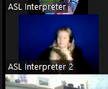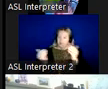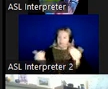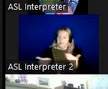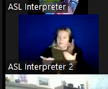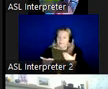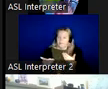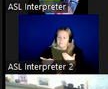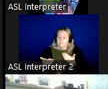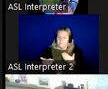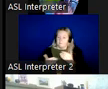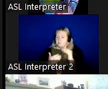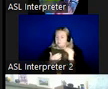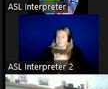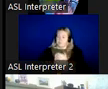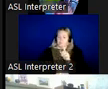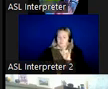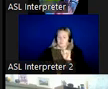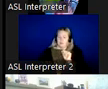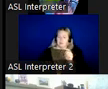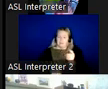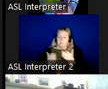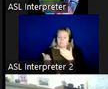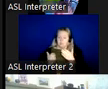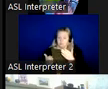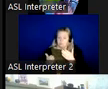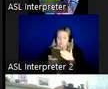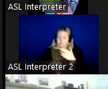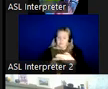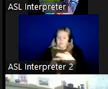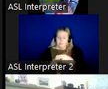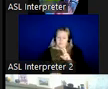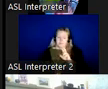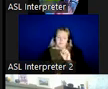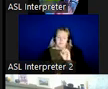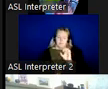our new literacy services librarian, Rachel Hitt, which is going to be a great,